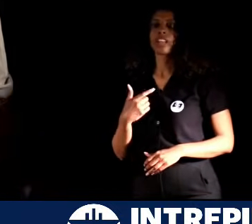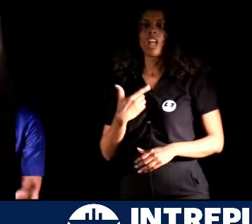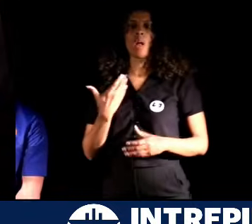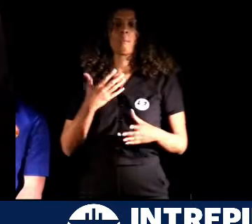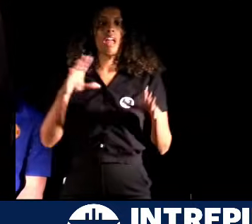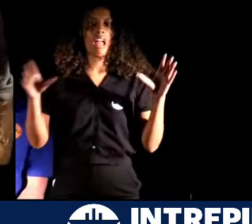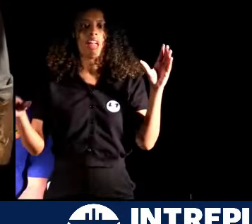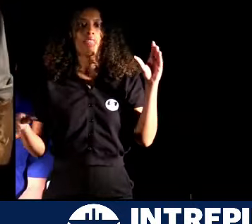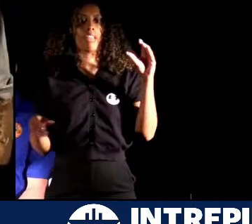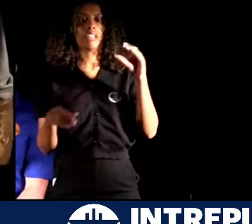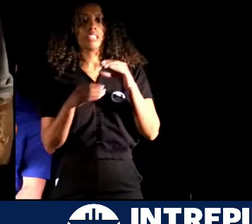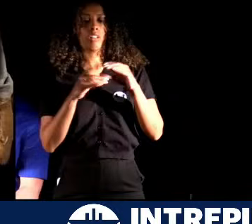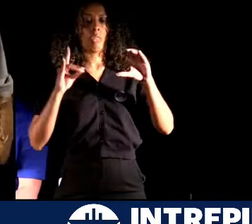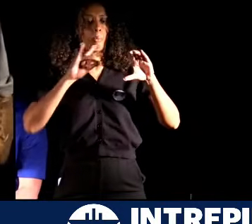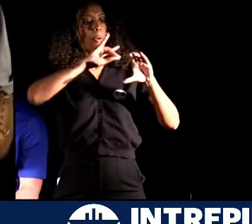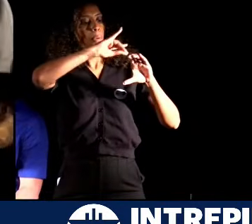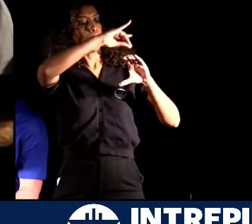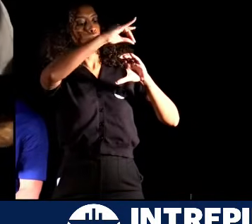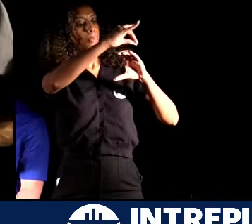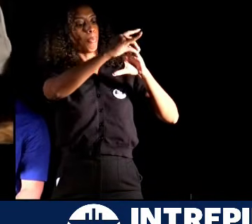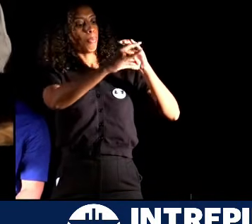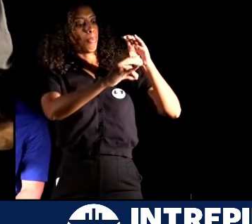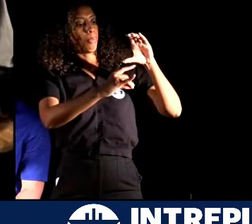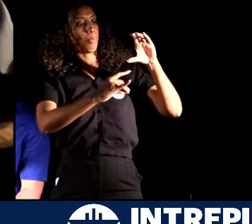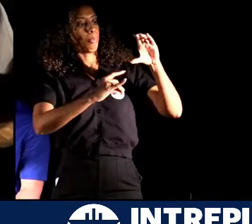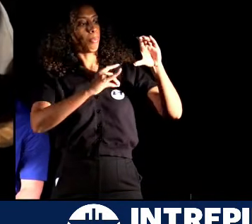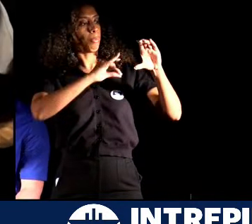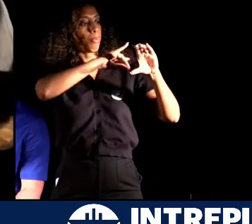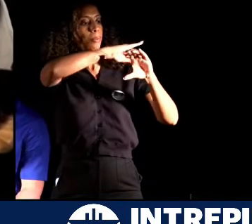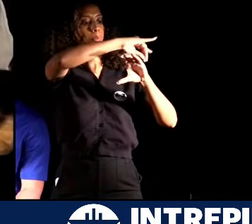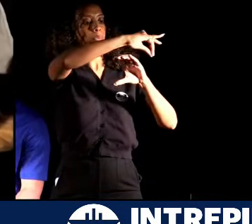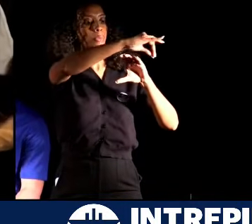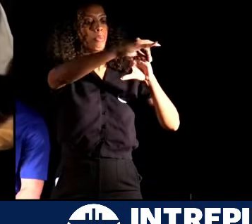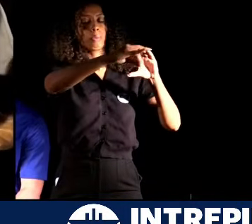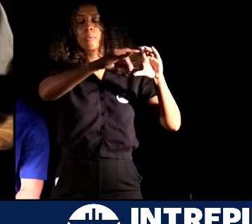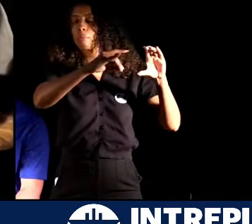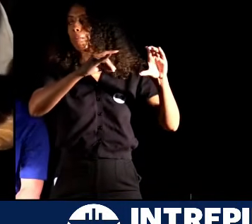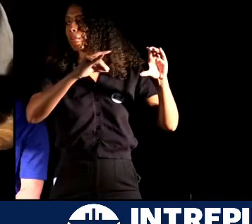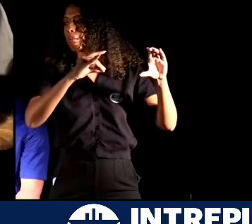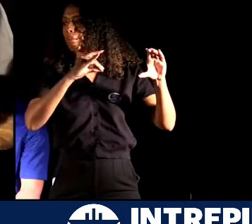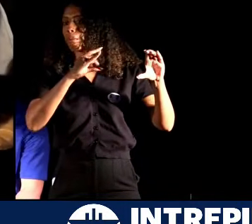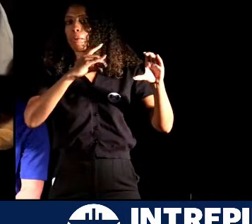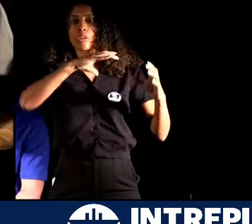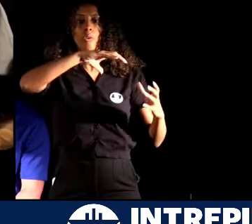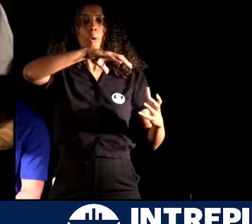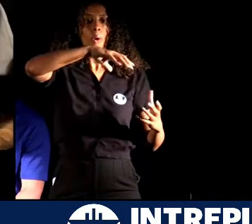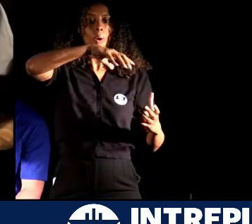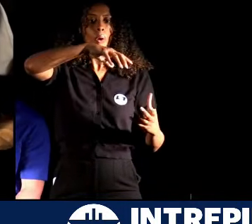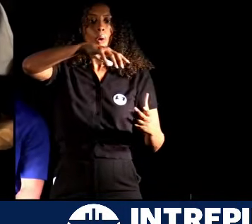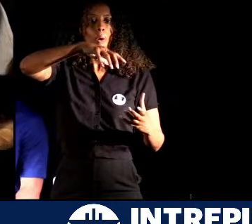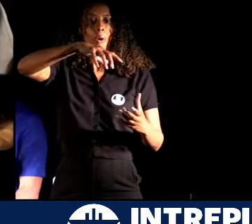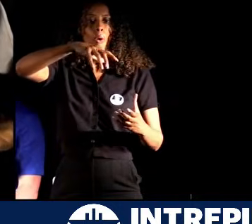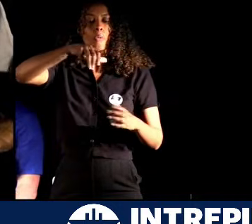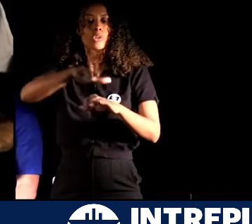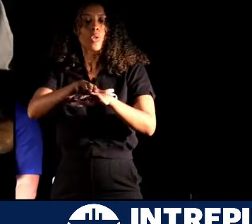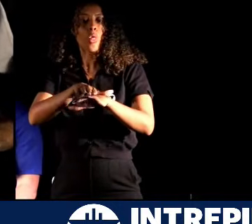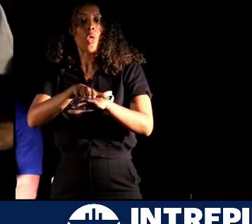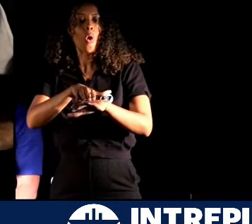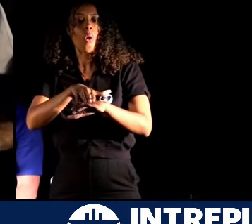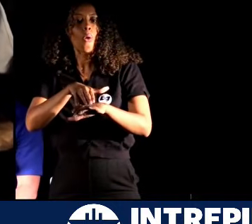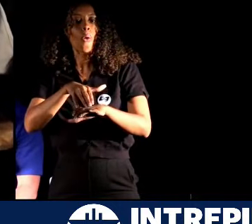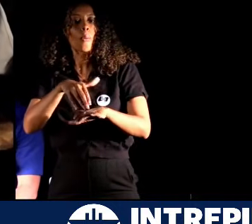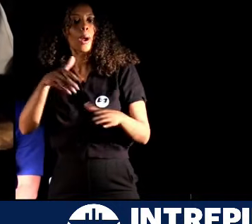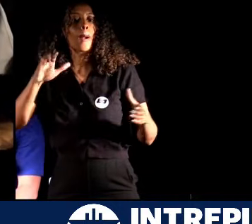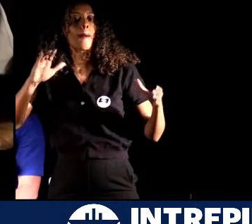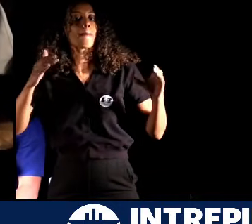the sun, obviously when we are far away, it rotates slower than the sun. But it gets closer